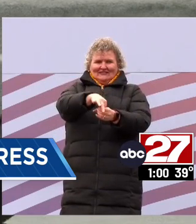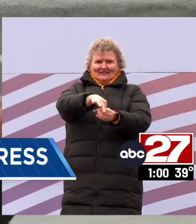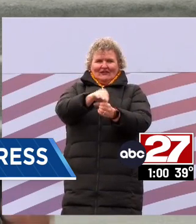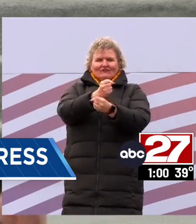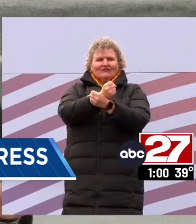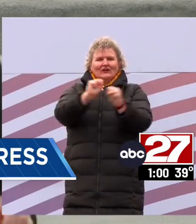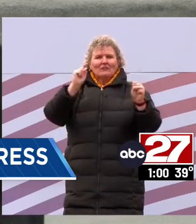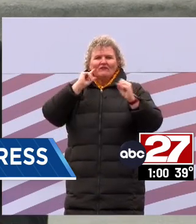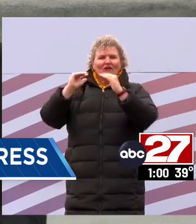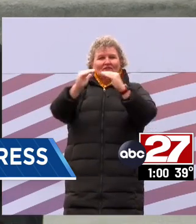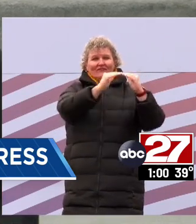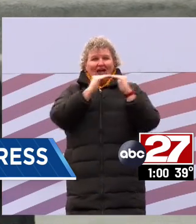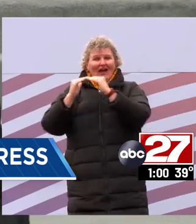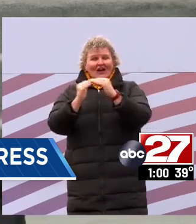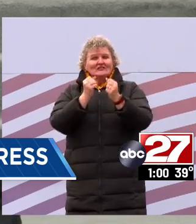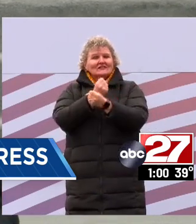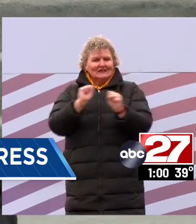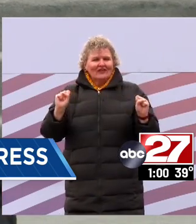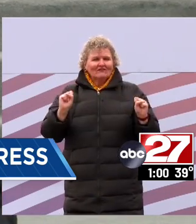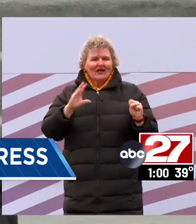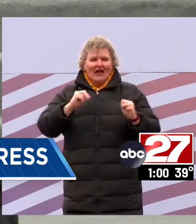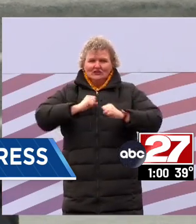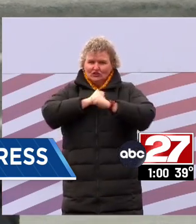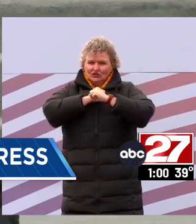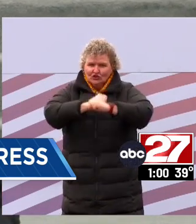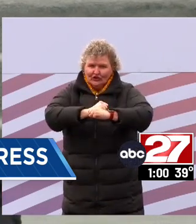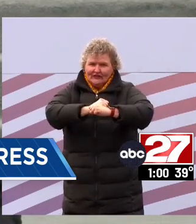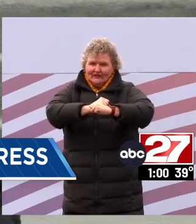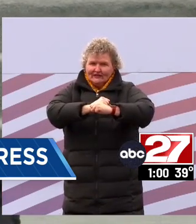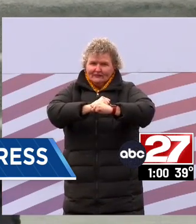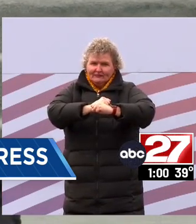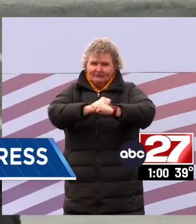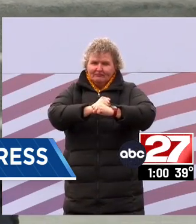fair, safe and secure.